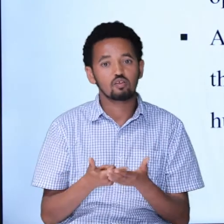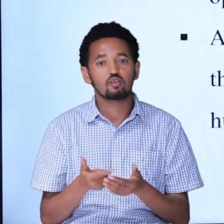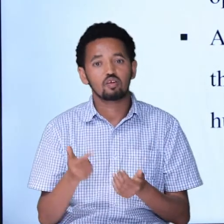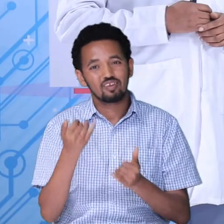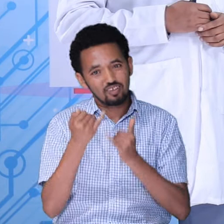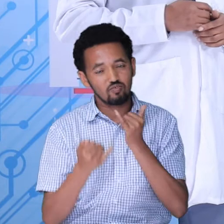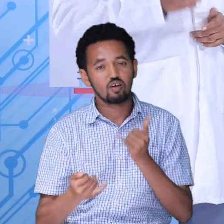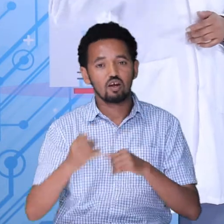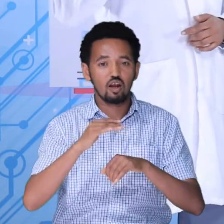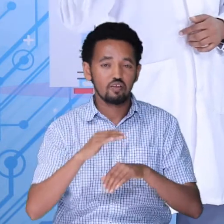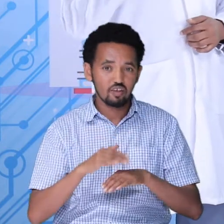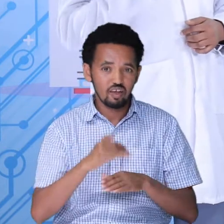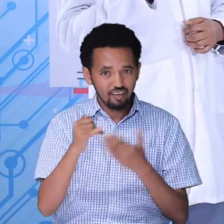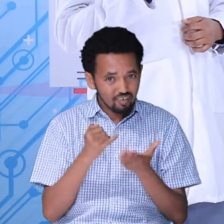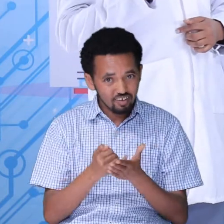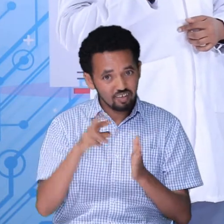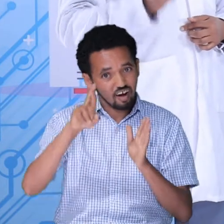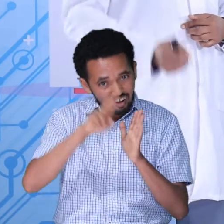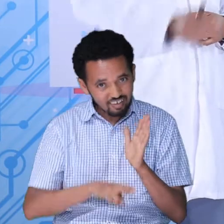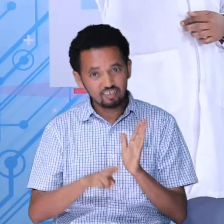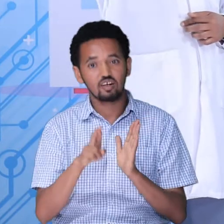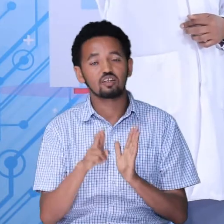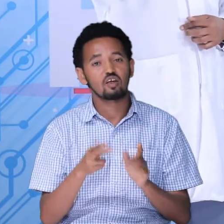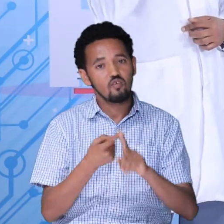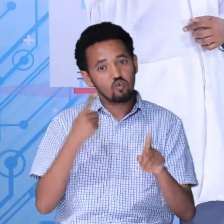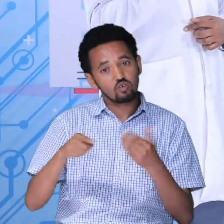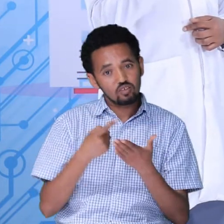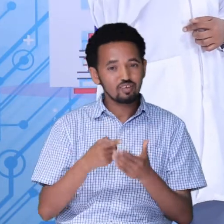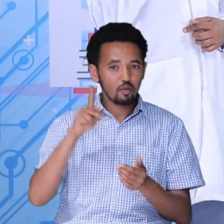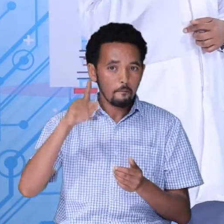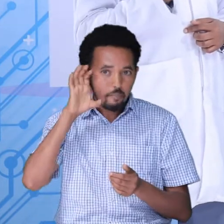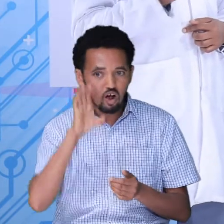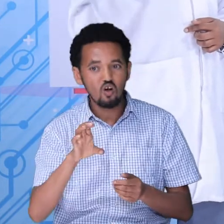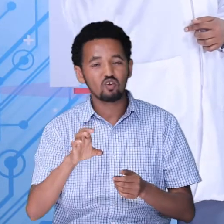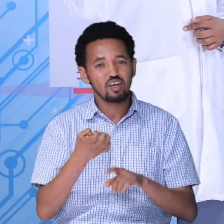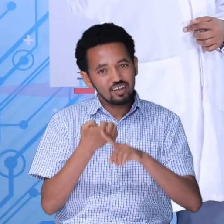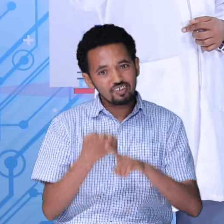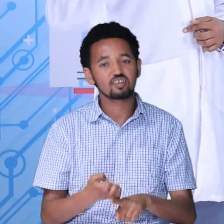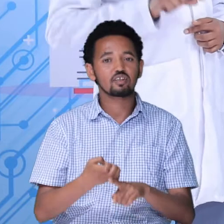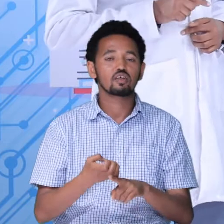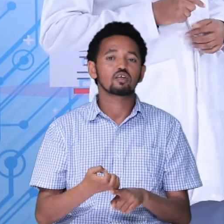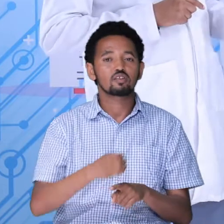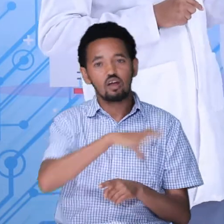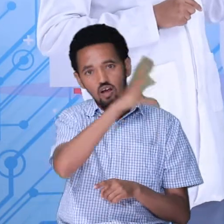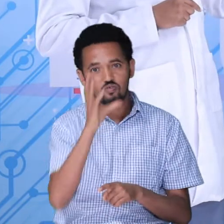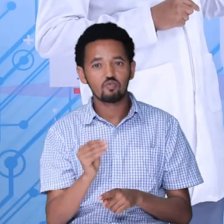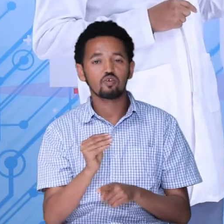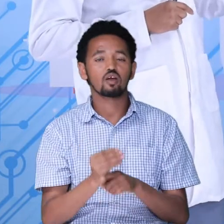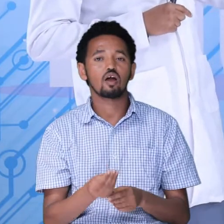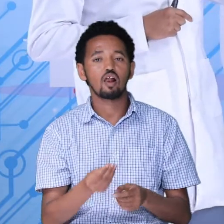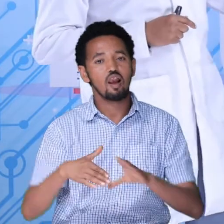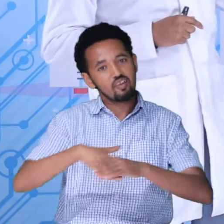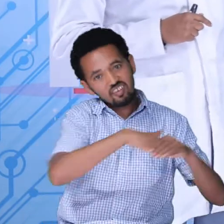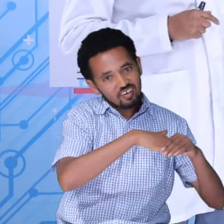indefinitely. As a result of this, for their own power existence, the African leaders followed